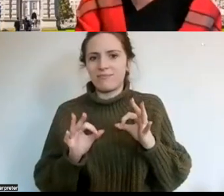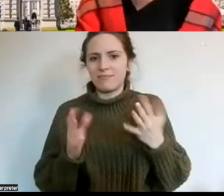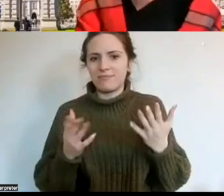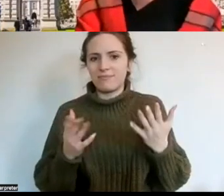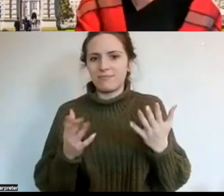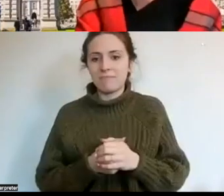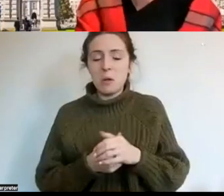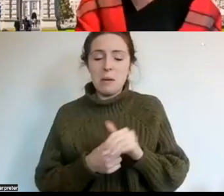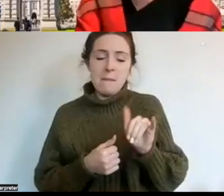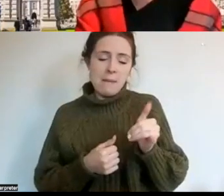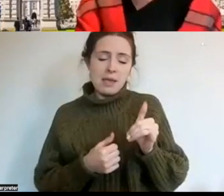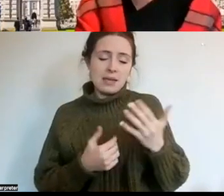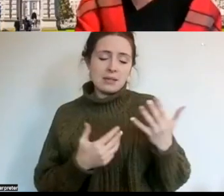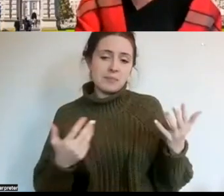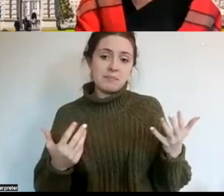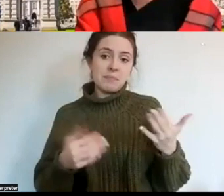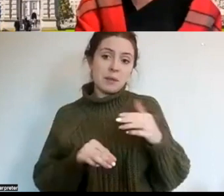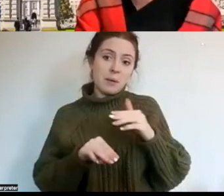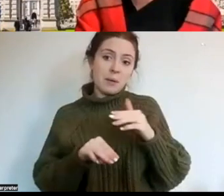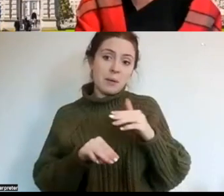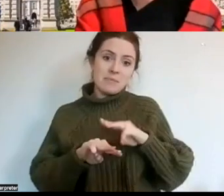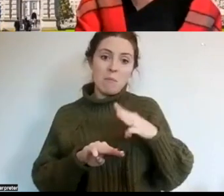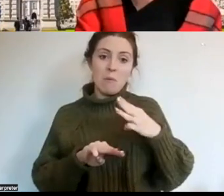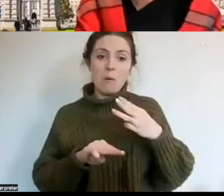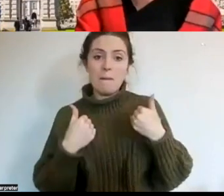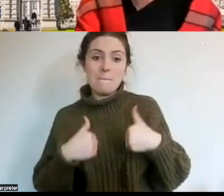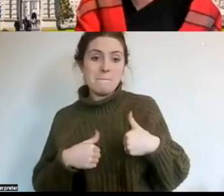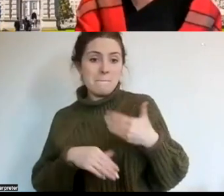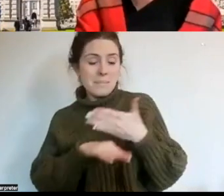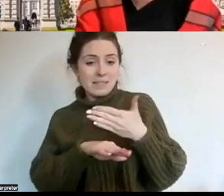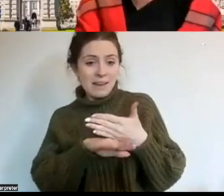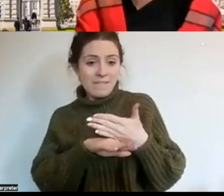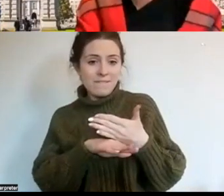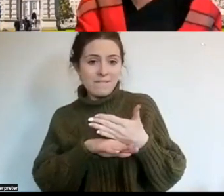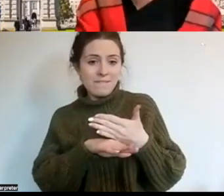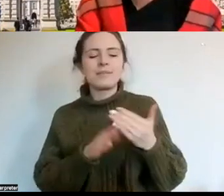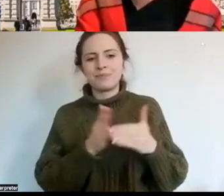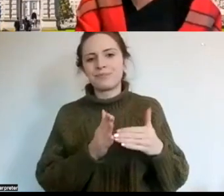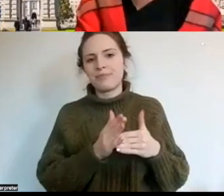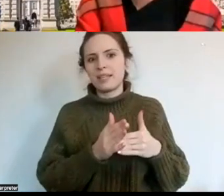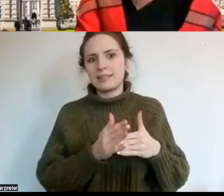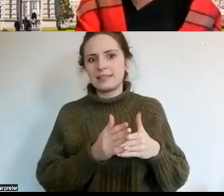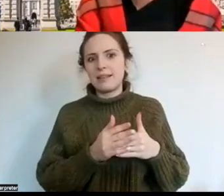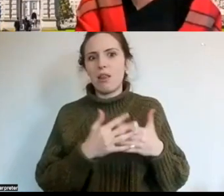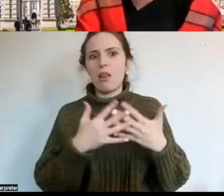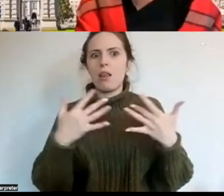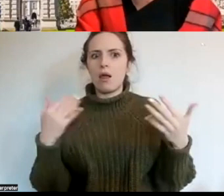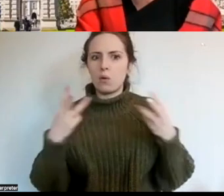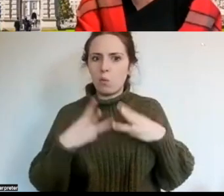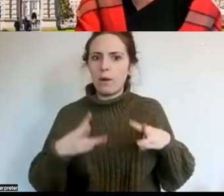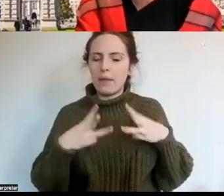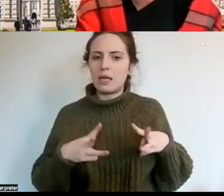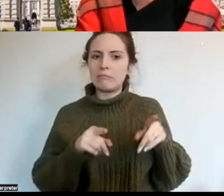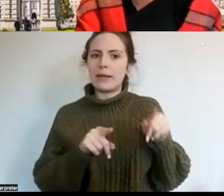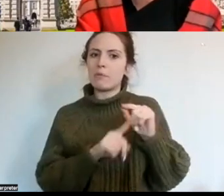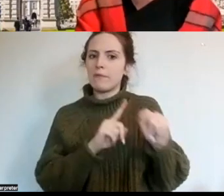So maybe you can get more male staff. Yeah, I know that, because it is quite a female-dominated profession in general. Yes,